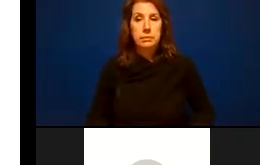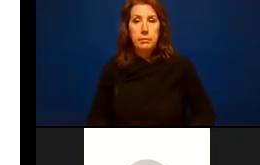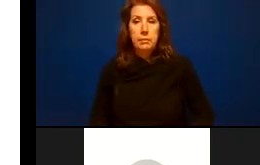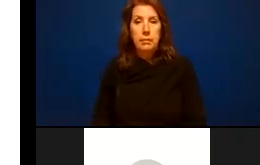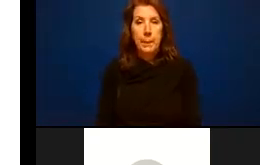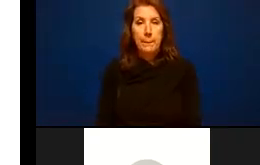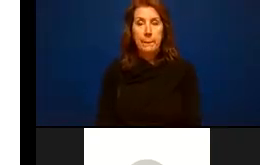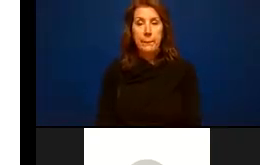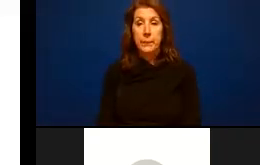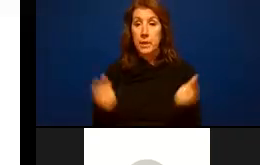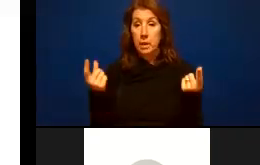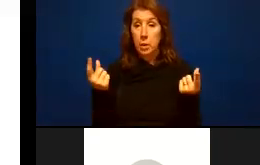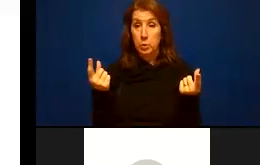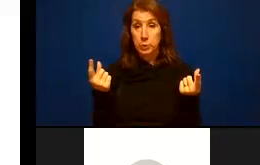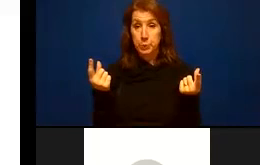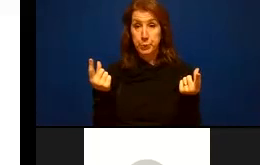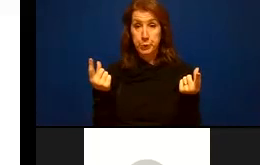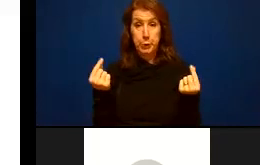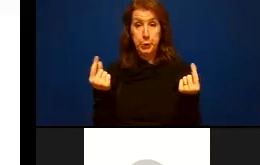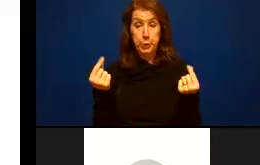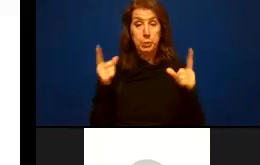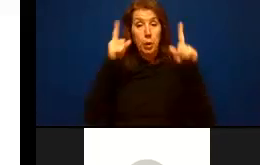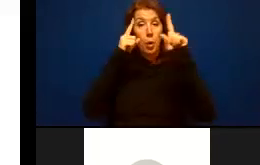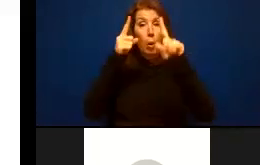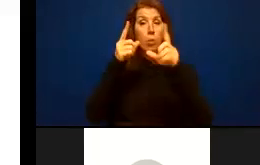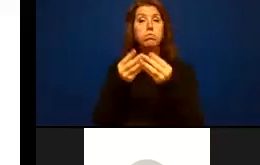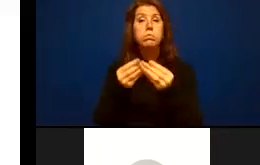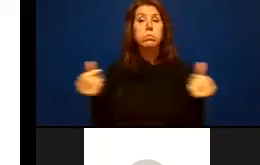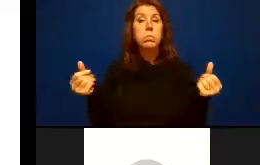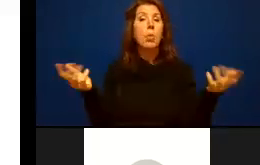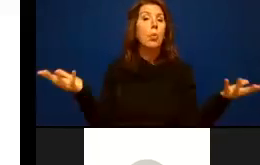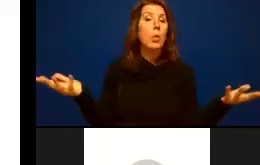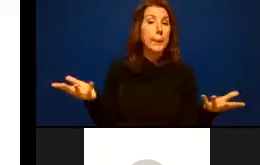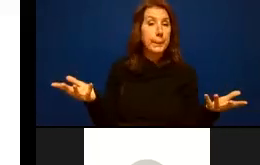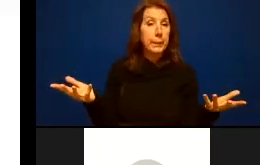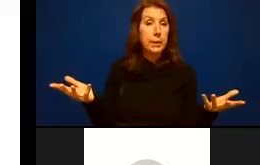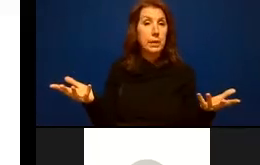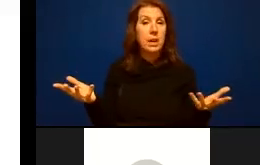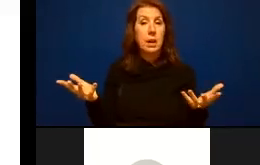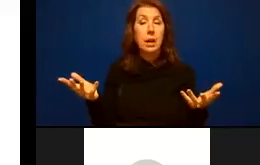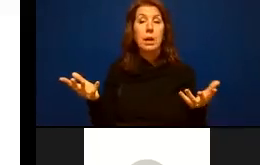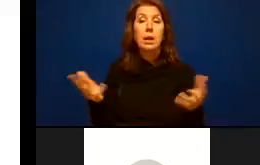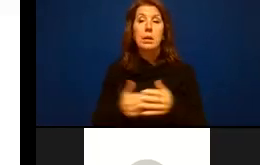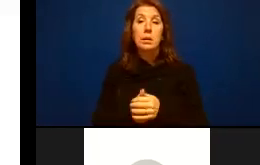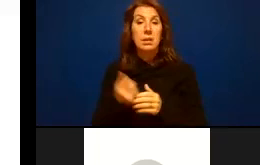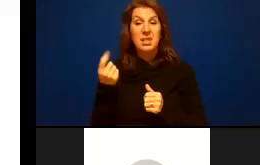Okay, so where are we trying to get to with those types of cases? And even if there's not a case, sort of what